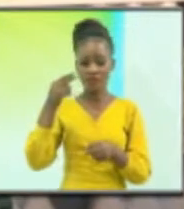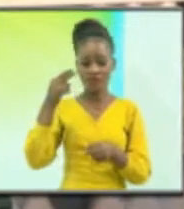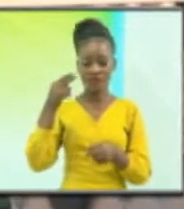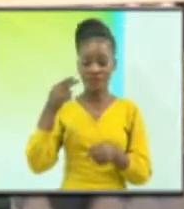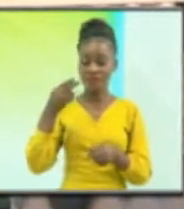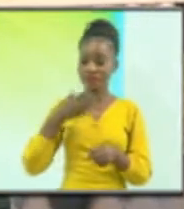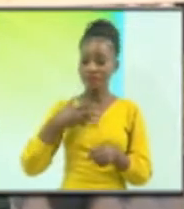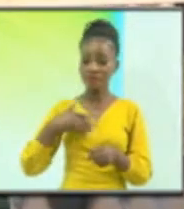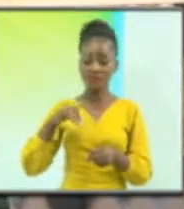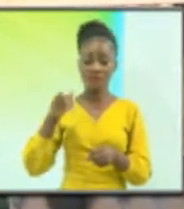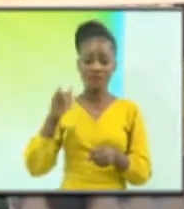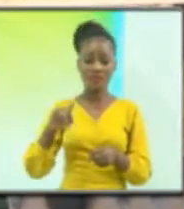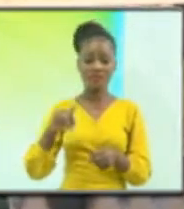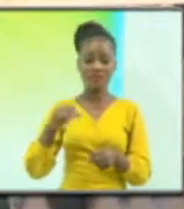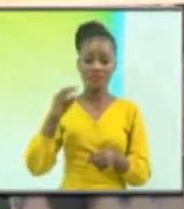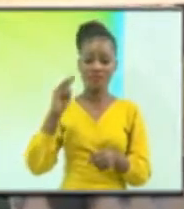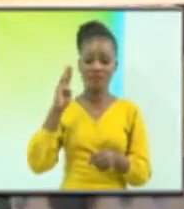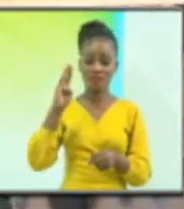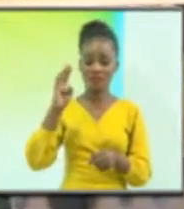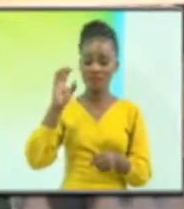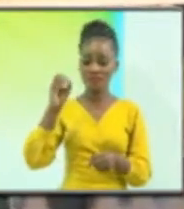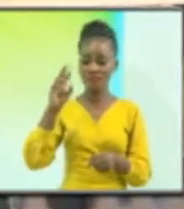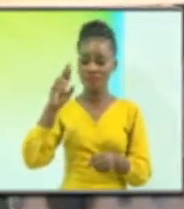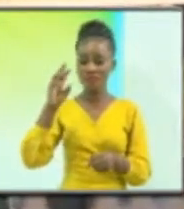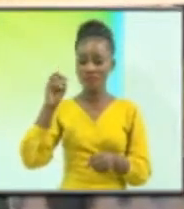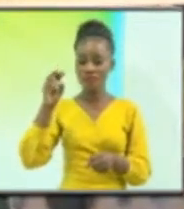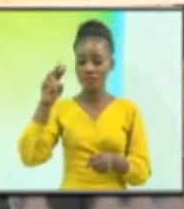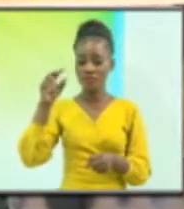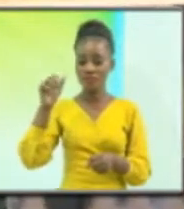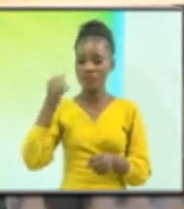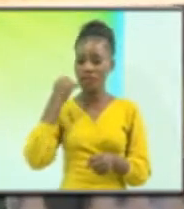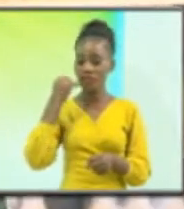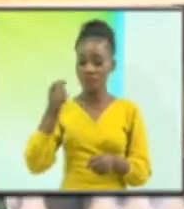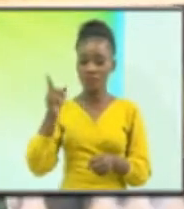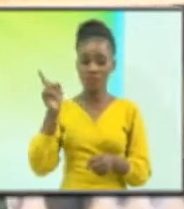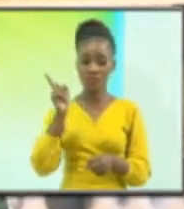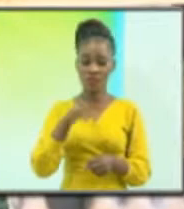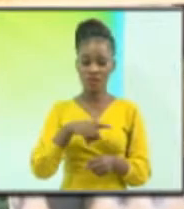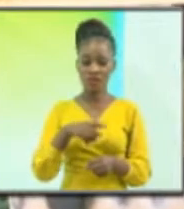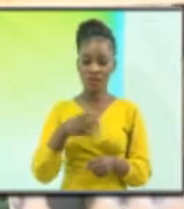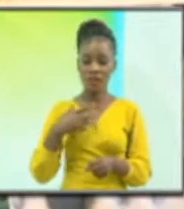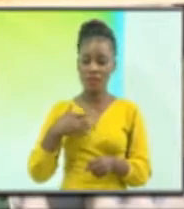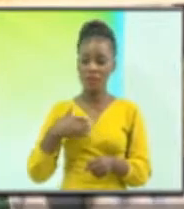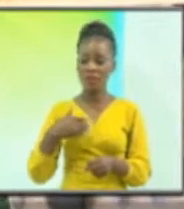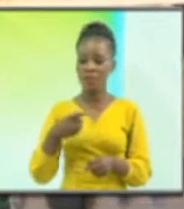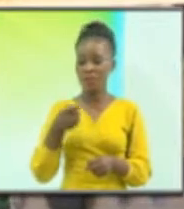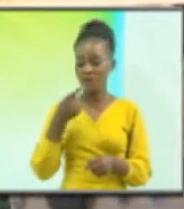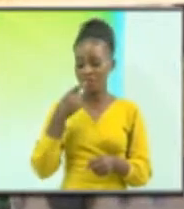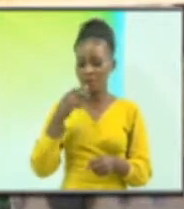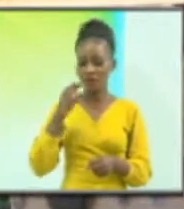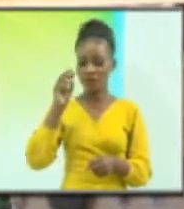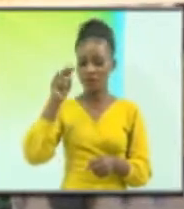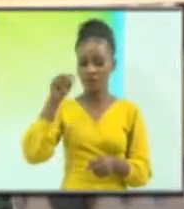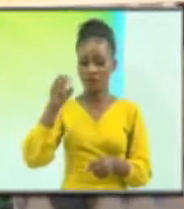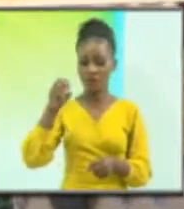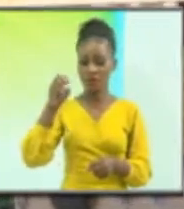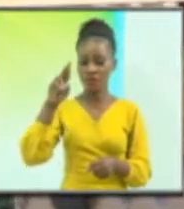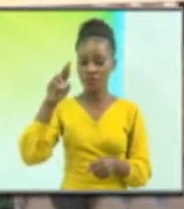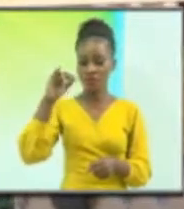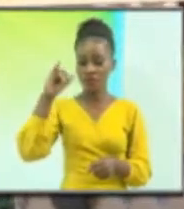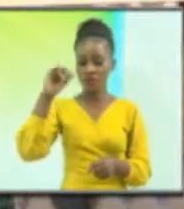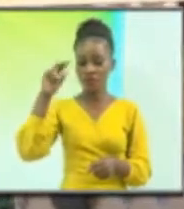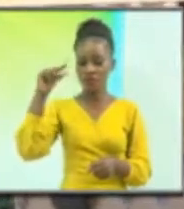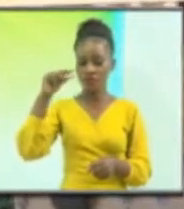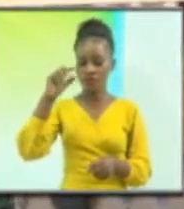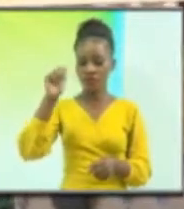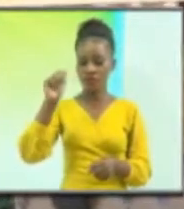have pronus, the Baganda call it entasesa, we have moringa, we have hibiscus,